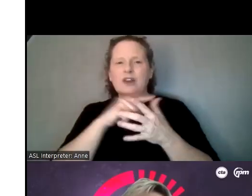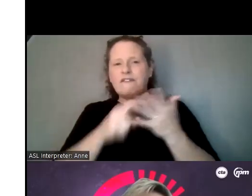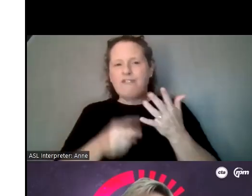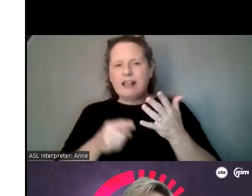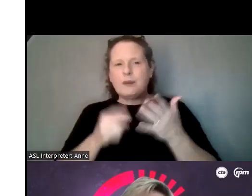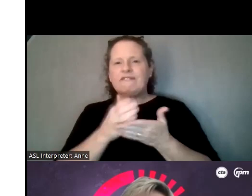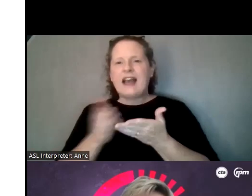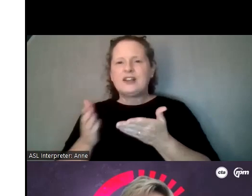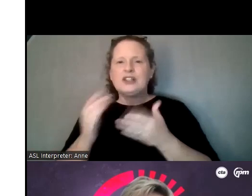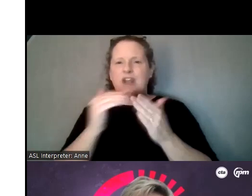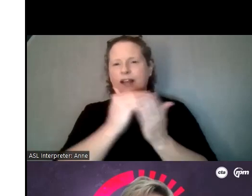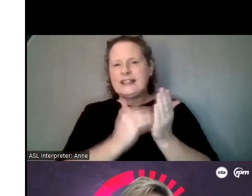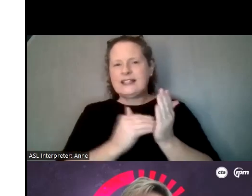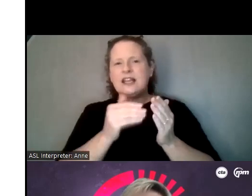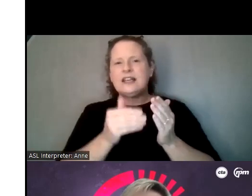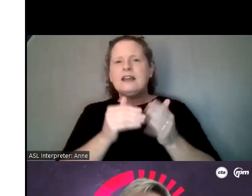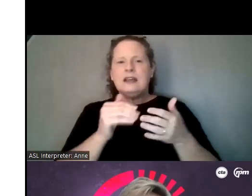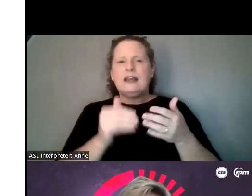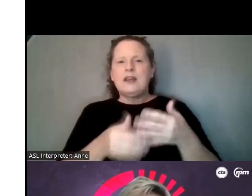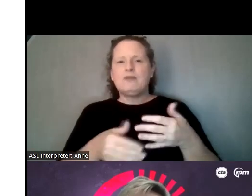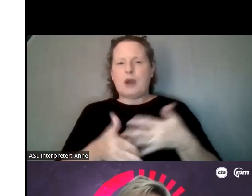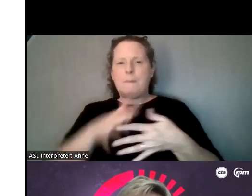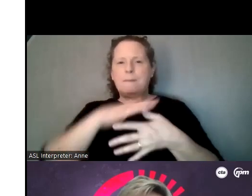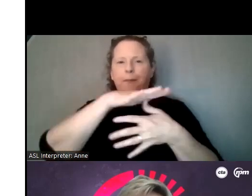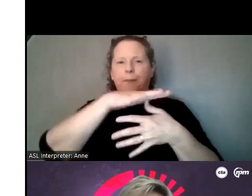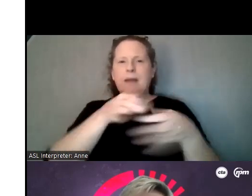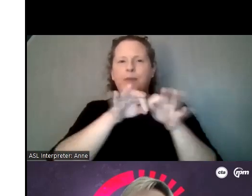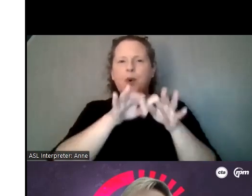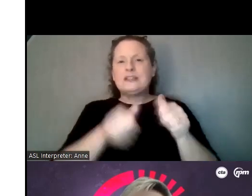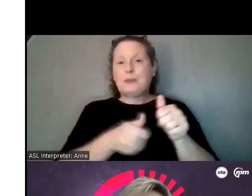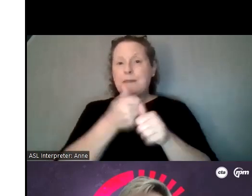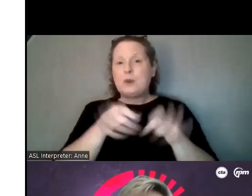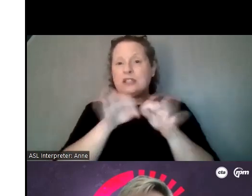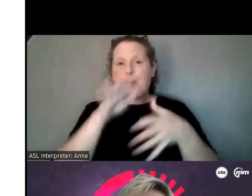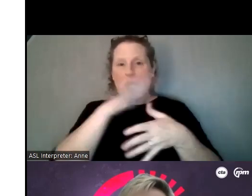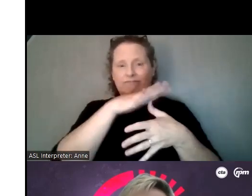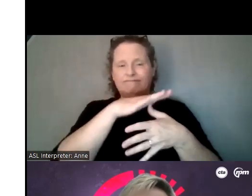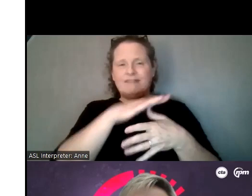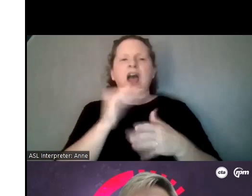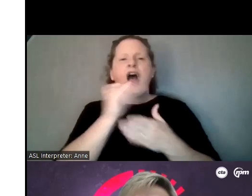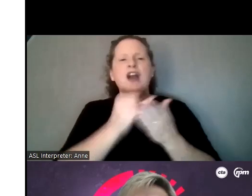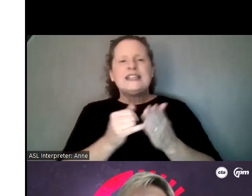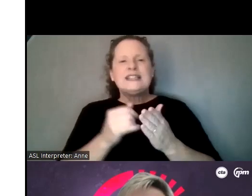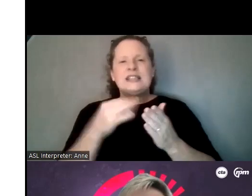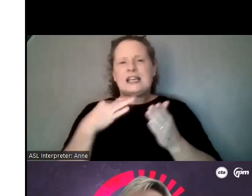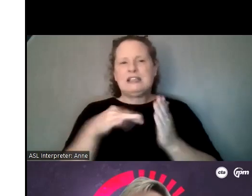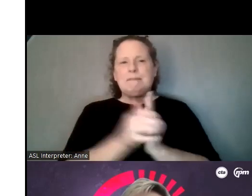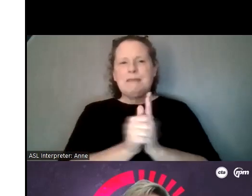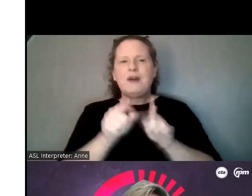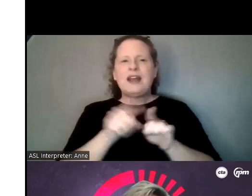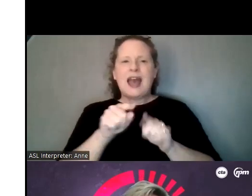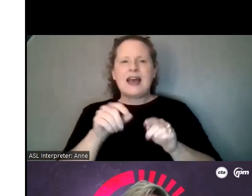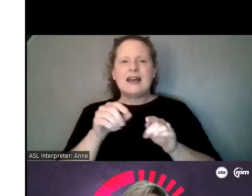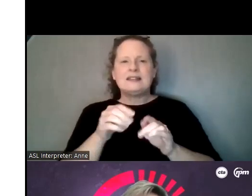factors, which are listed in order of importance, beginning with the most important: artistic merit as evidenced in submitted